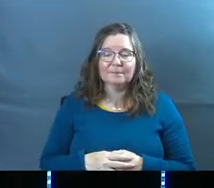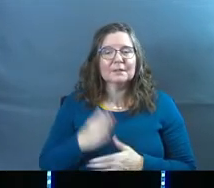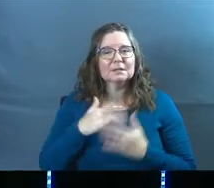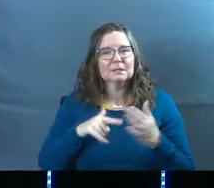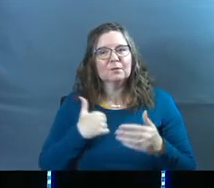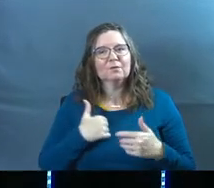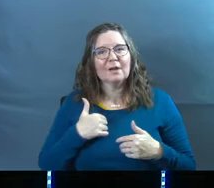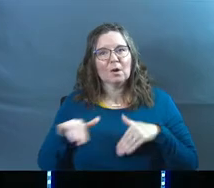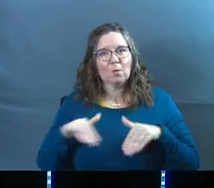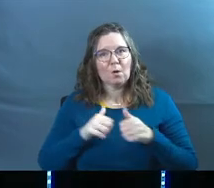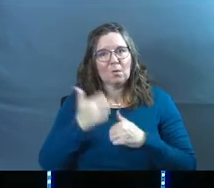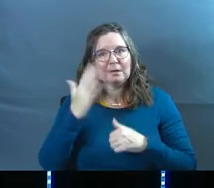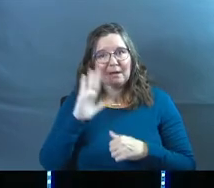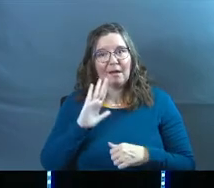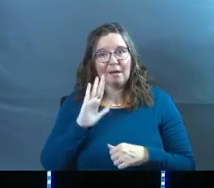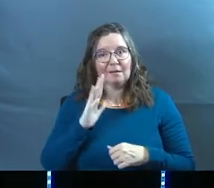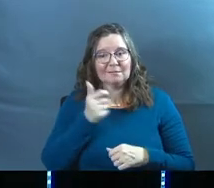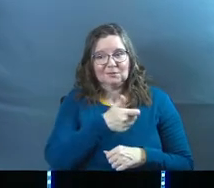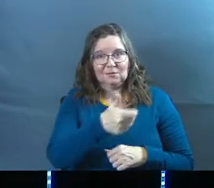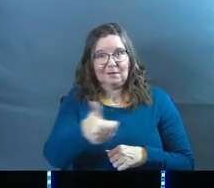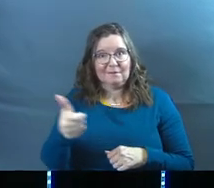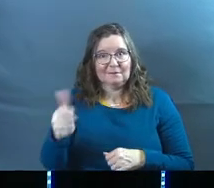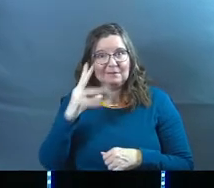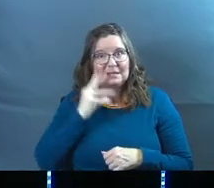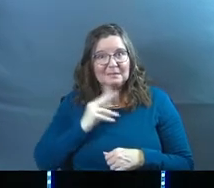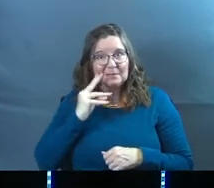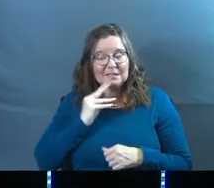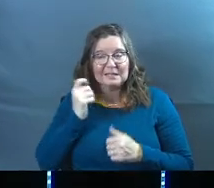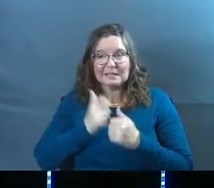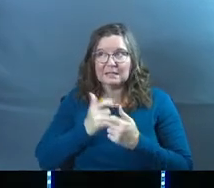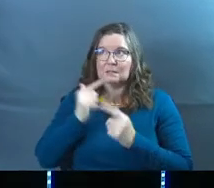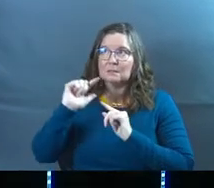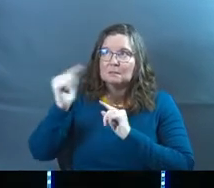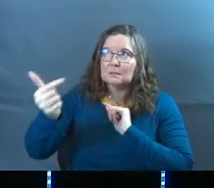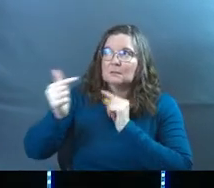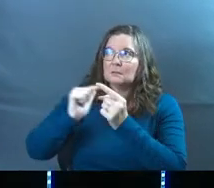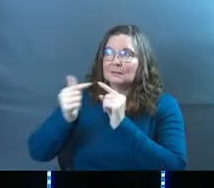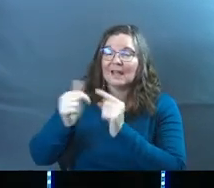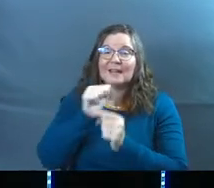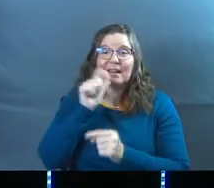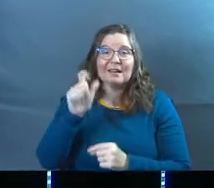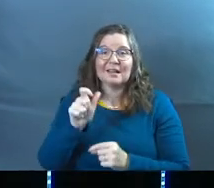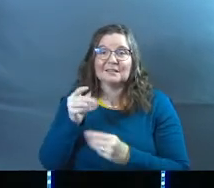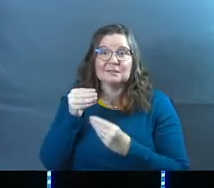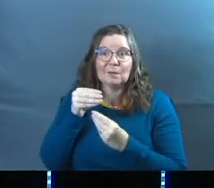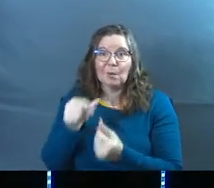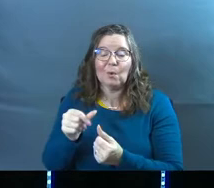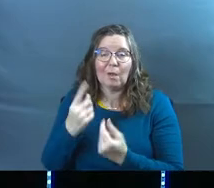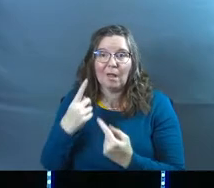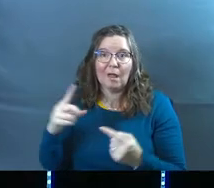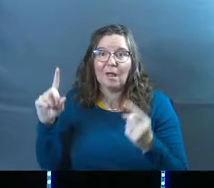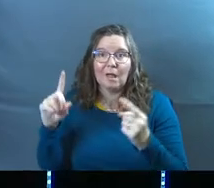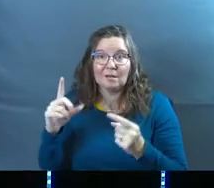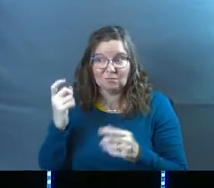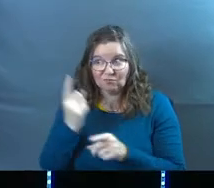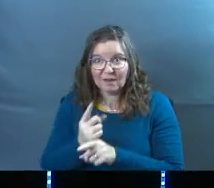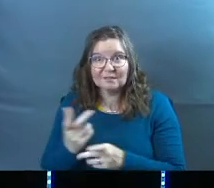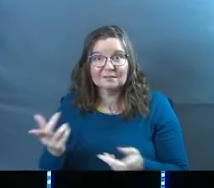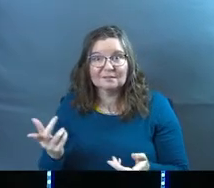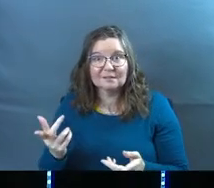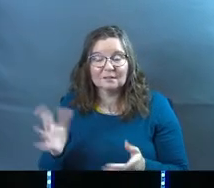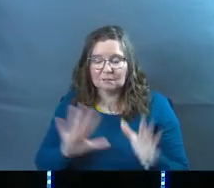Some of you guys have had a walk with God, and every interaction that you've had with God has not necessarily gone the way that you wanted it to go. Can I get an